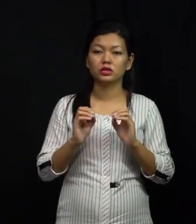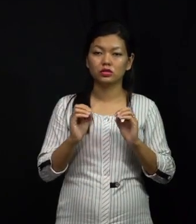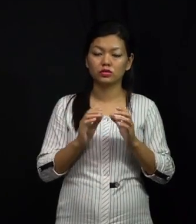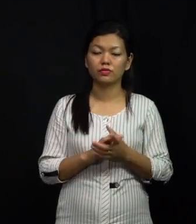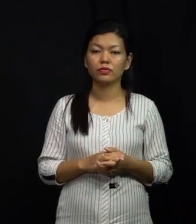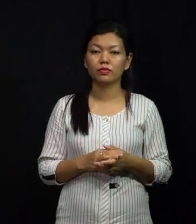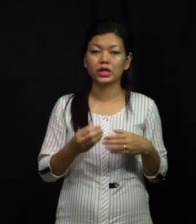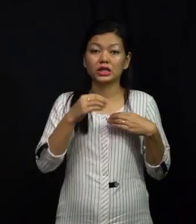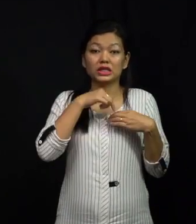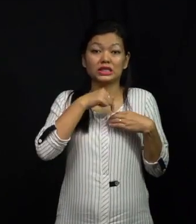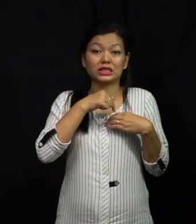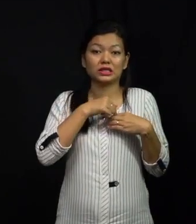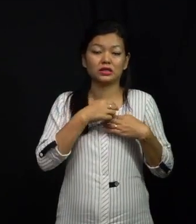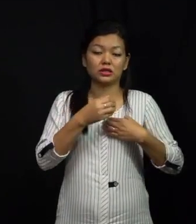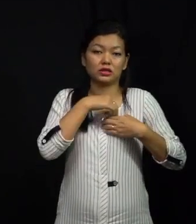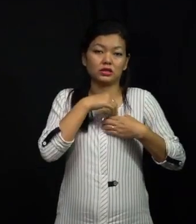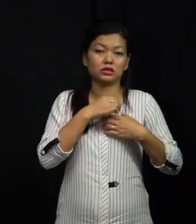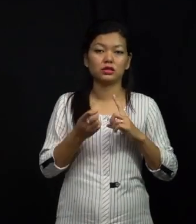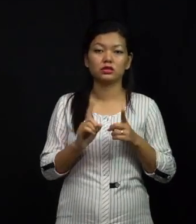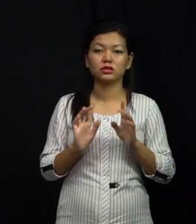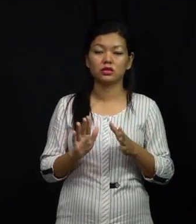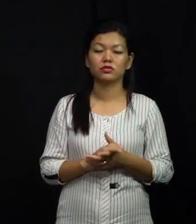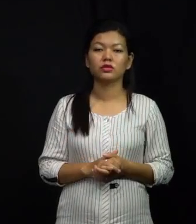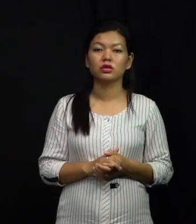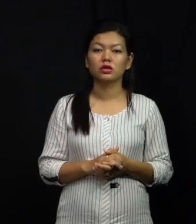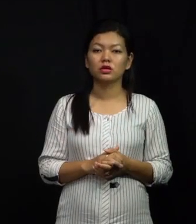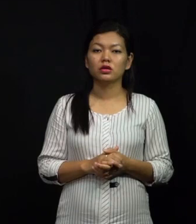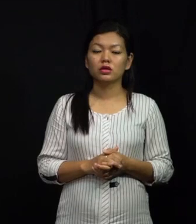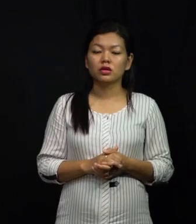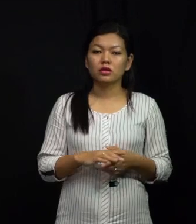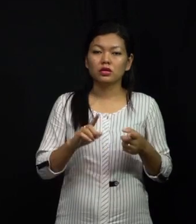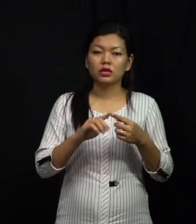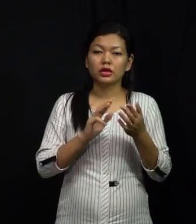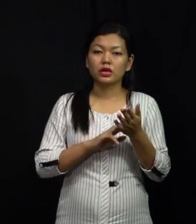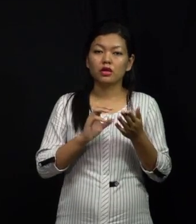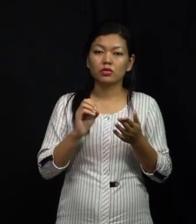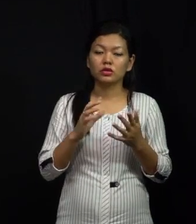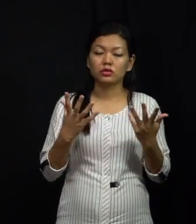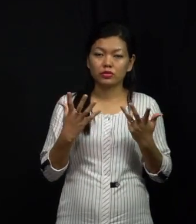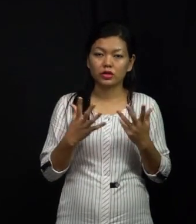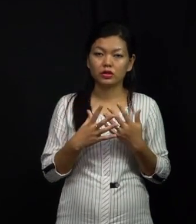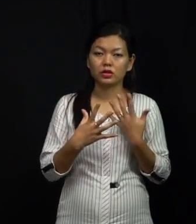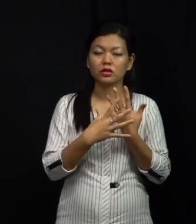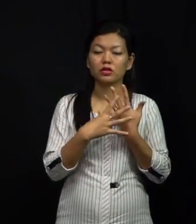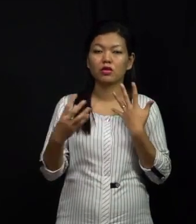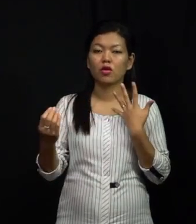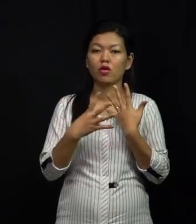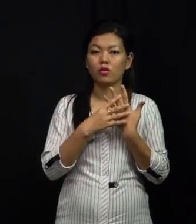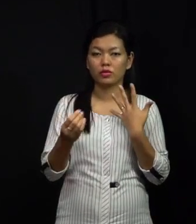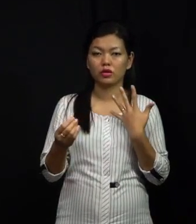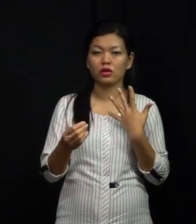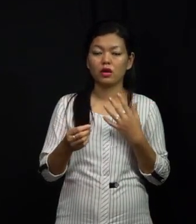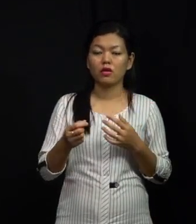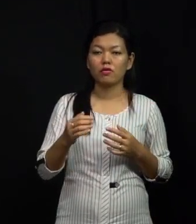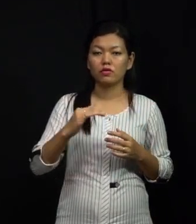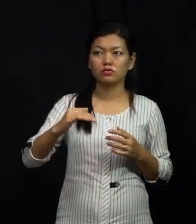development? This is a period of imitation. Okay, and then cooperation also. This the children, they try to